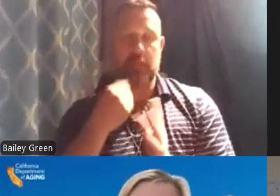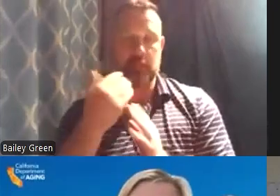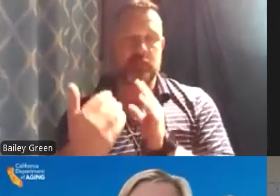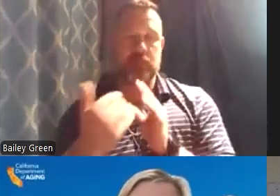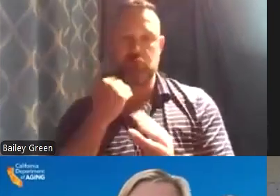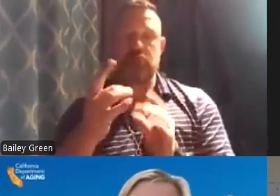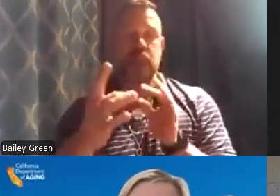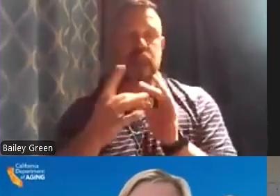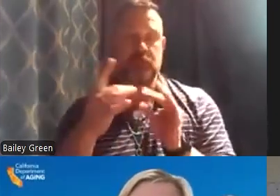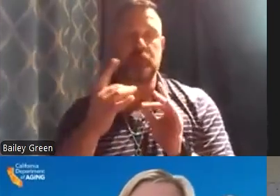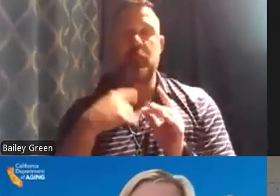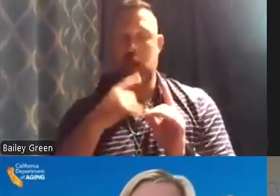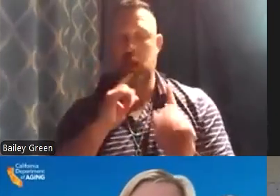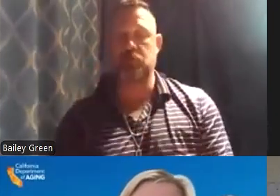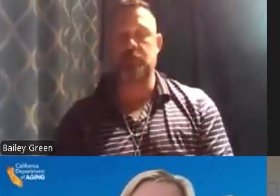to answer any questions anyone has.